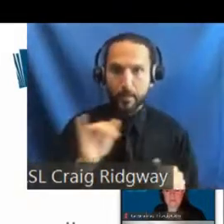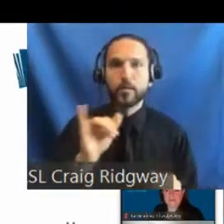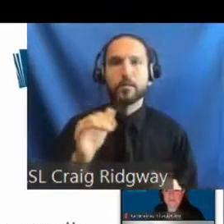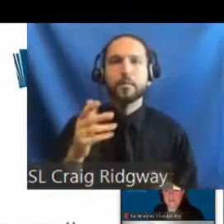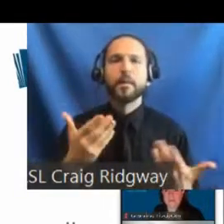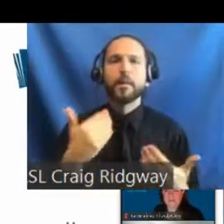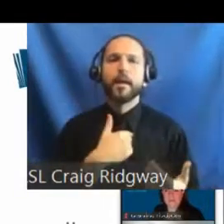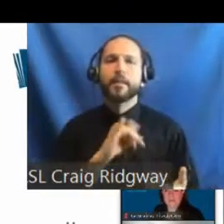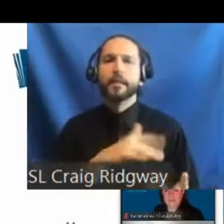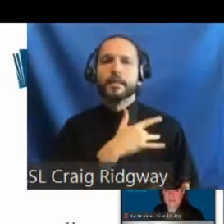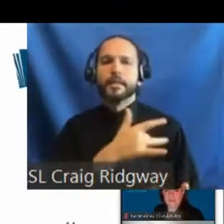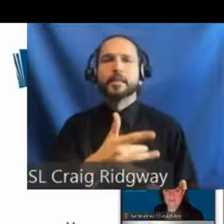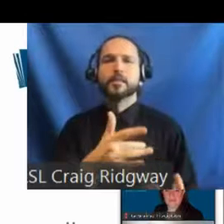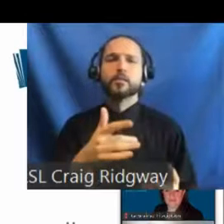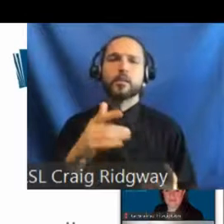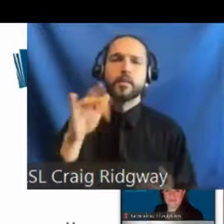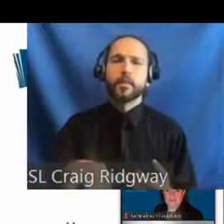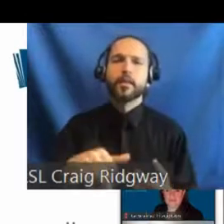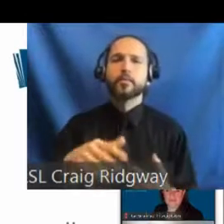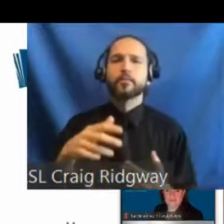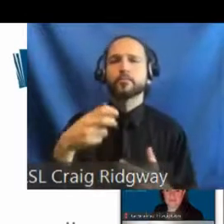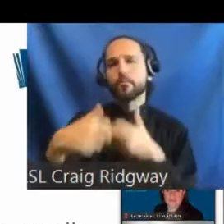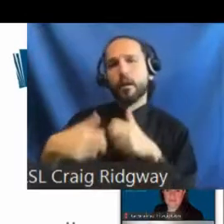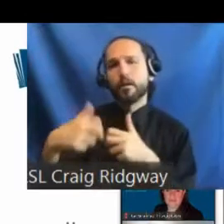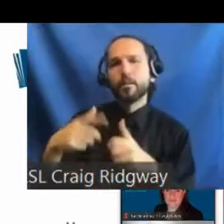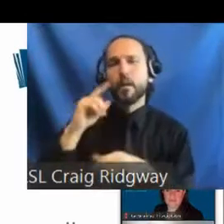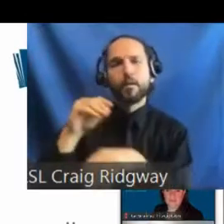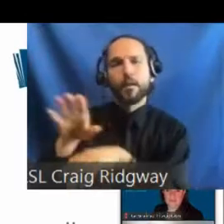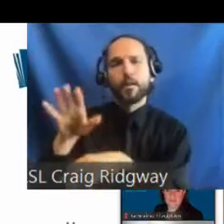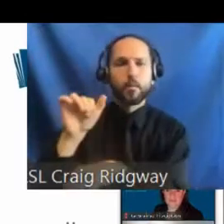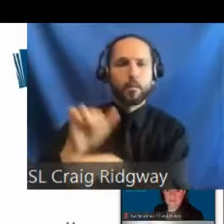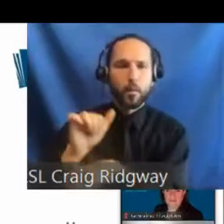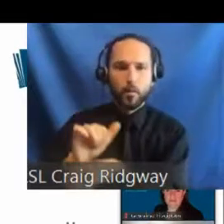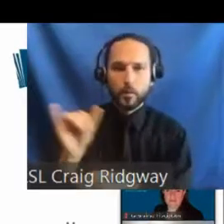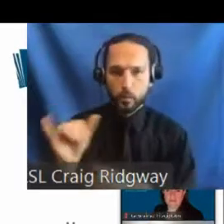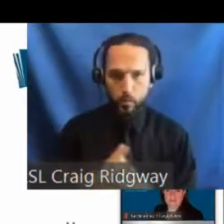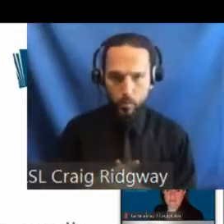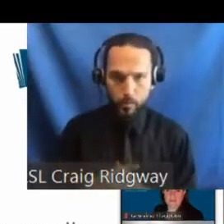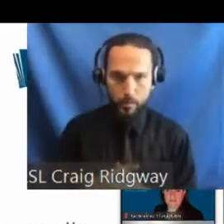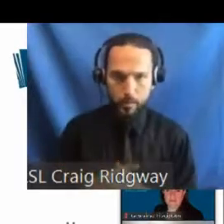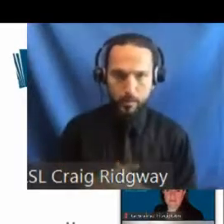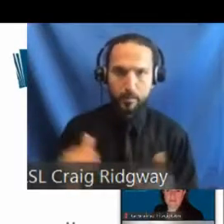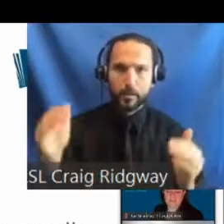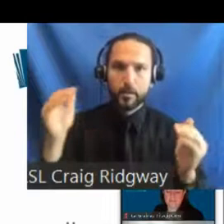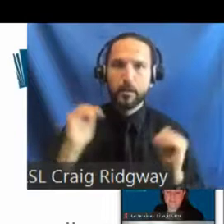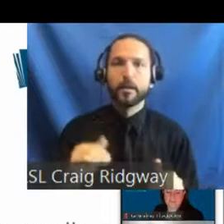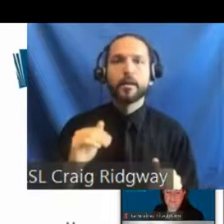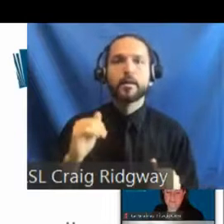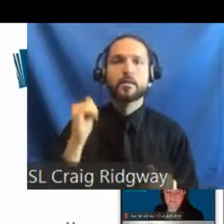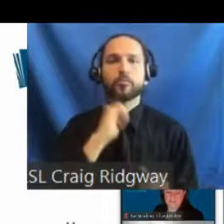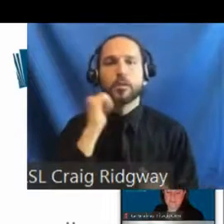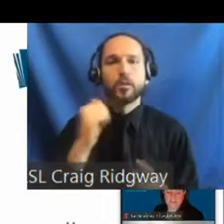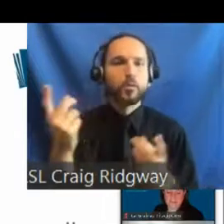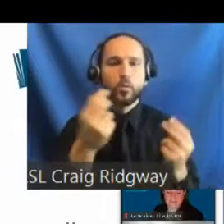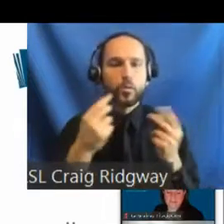integration challenges that affect the quality of their employment experience. Ritualistic behavior, need for